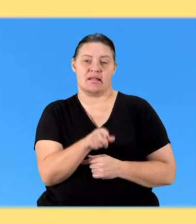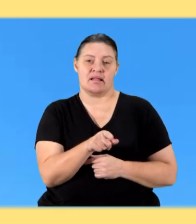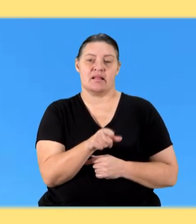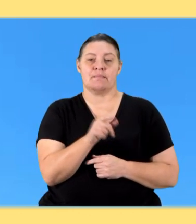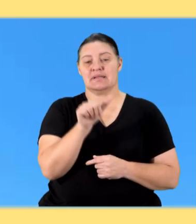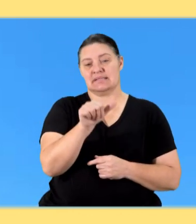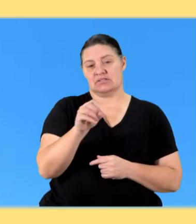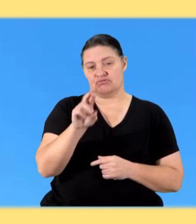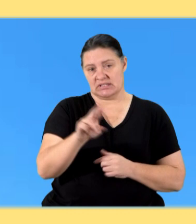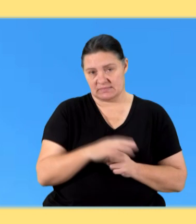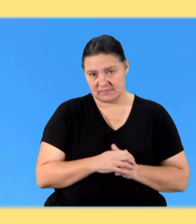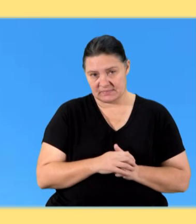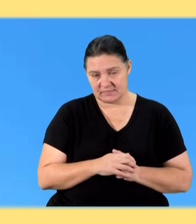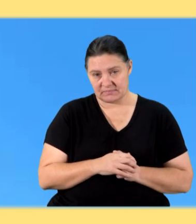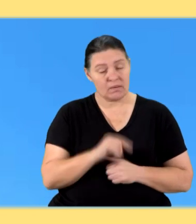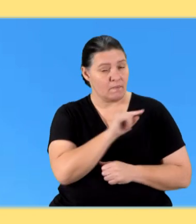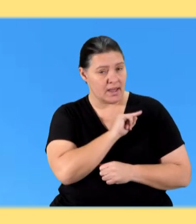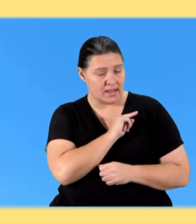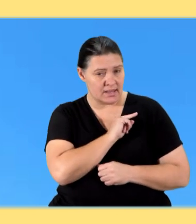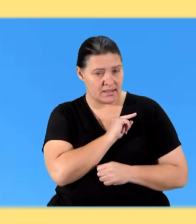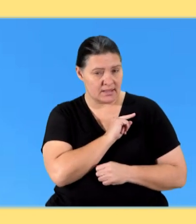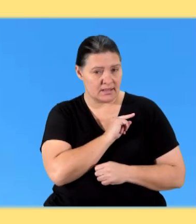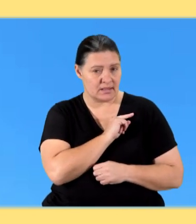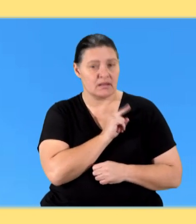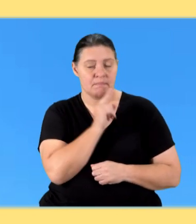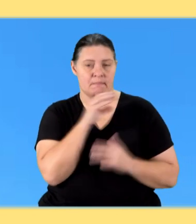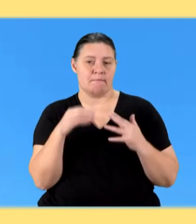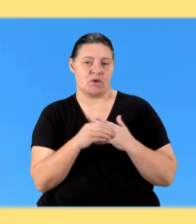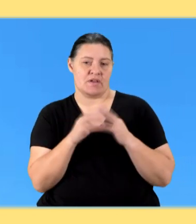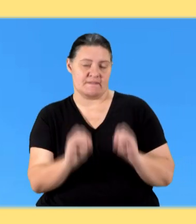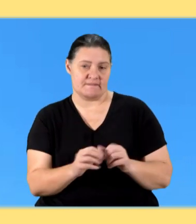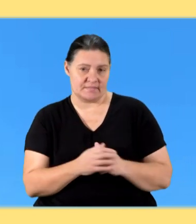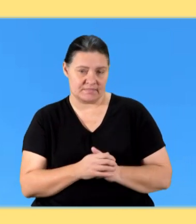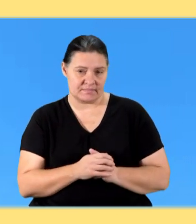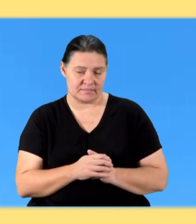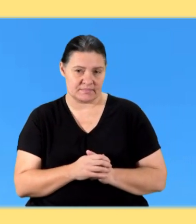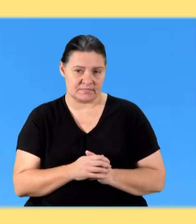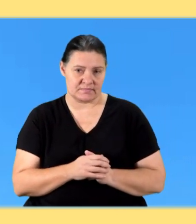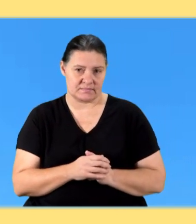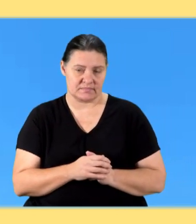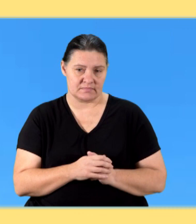aid is going to be 60 Rand because he is married.